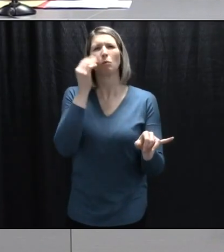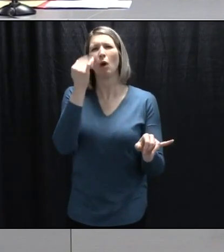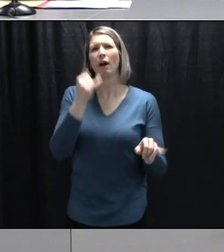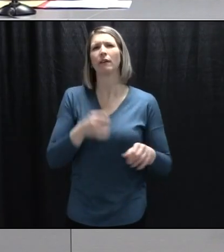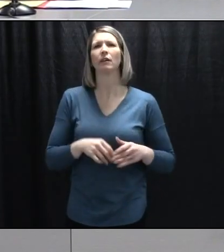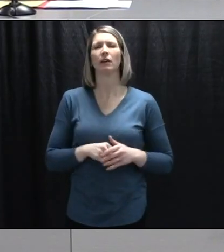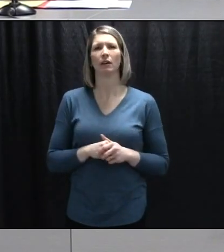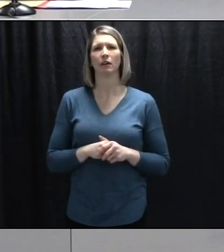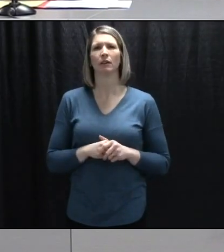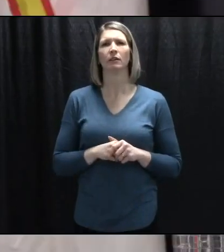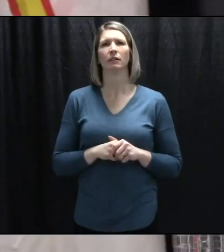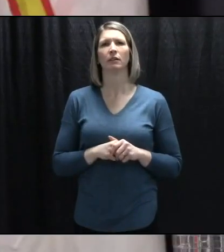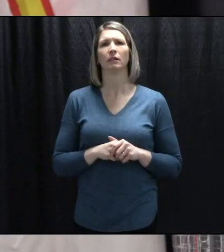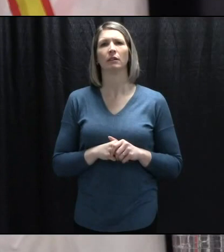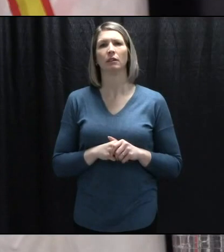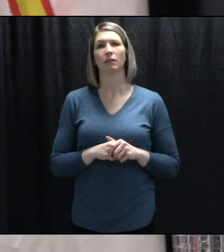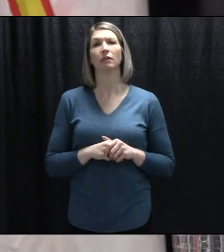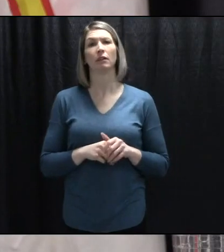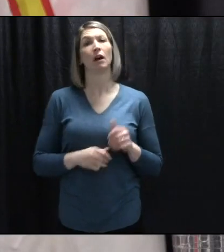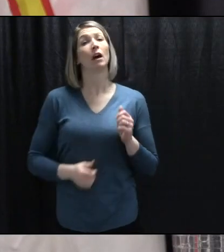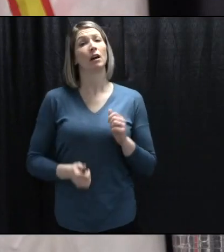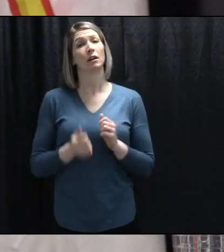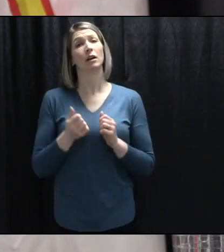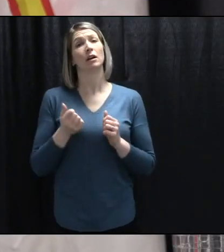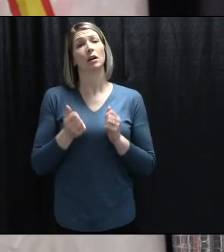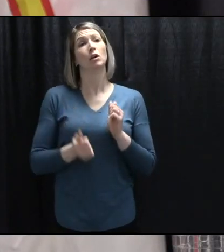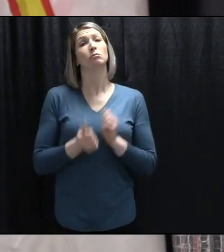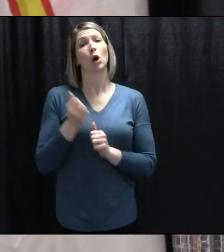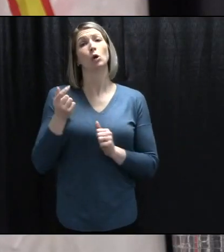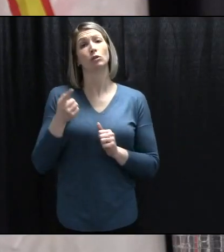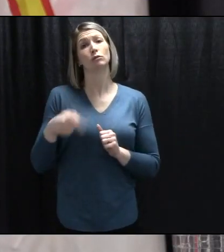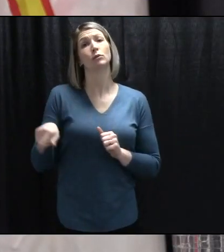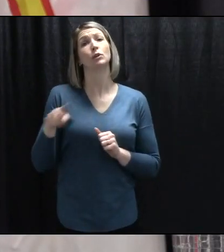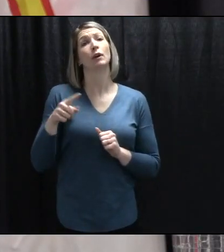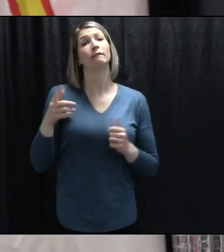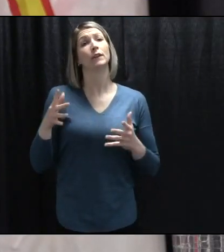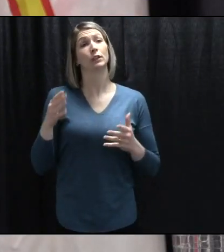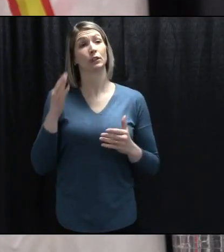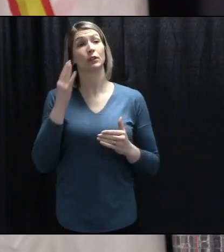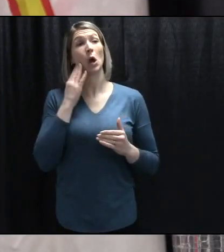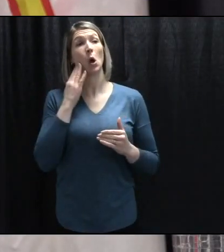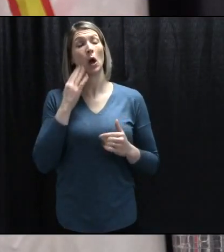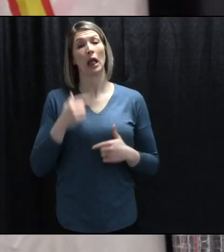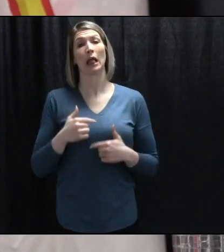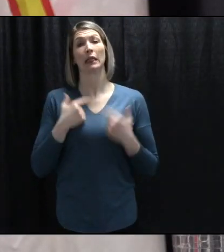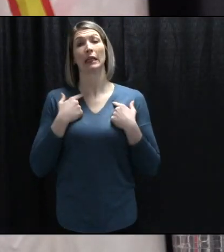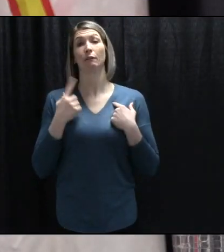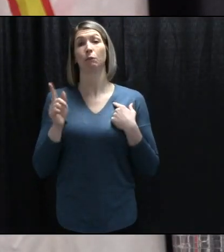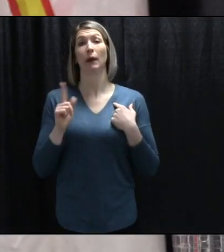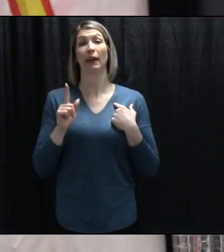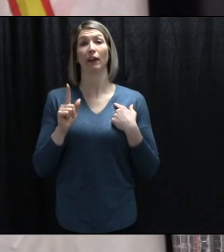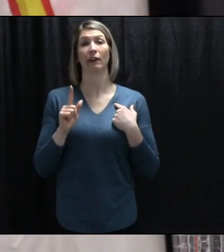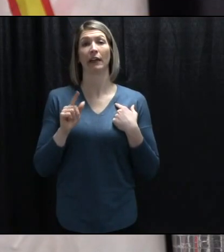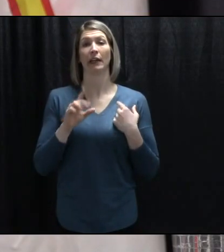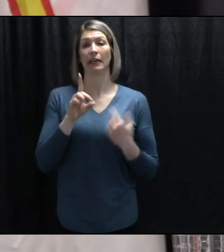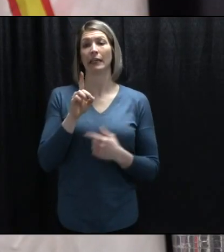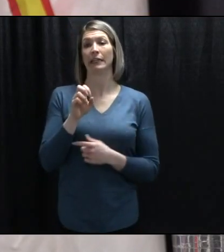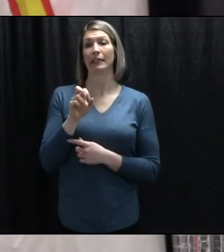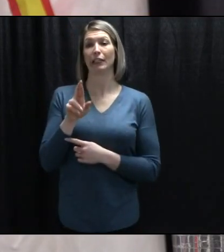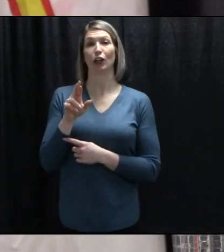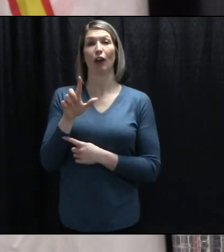Yeah, so I'm, as most of you would know, that I still live in Deer Lake, which I haven't been back there, I think, now in about 5 weeks or so. So